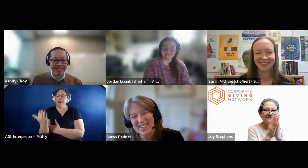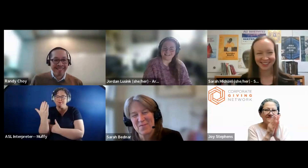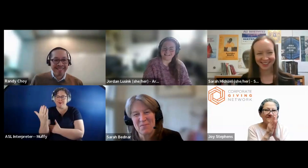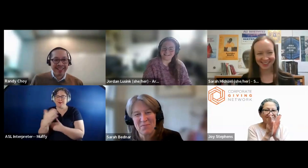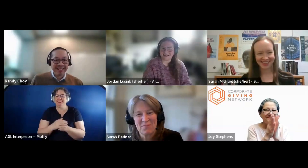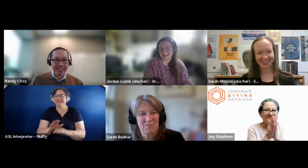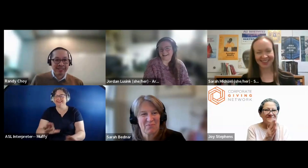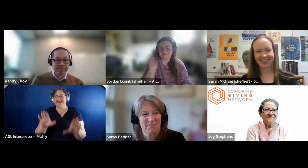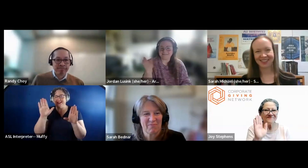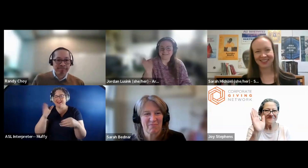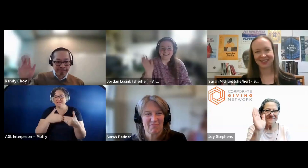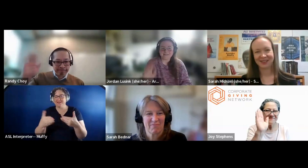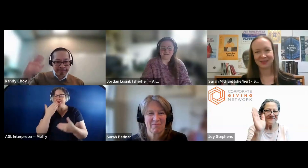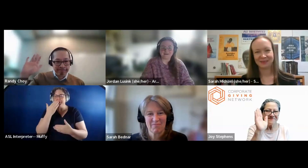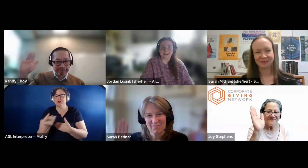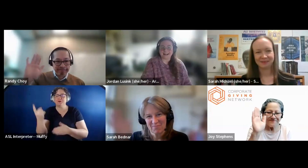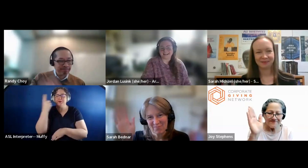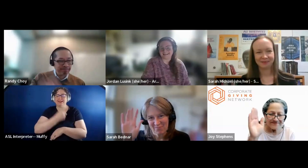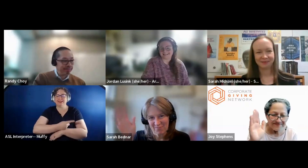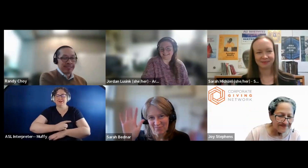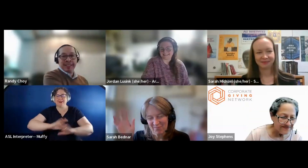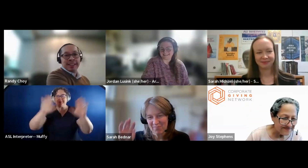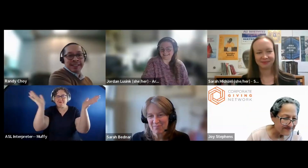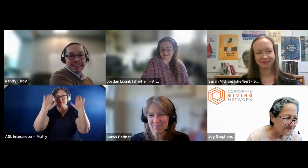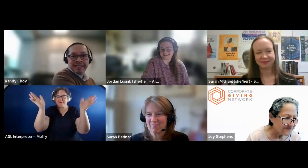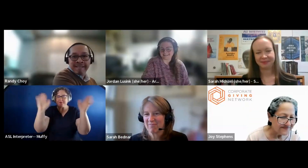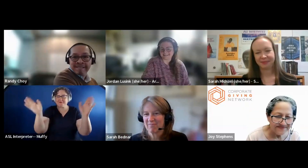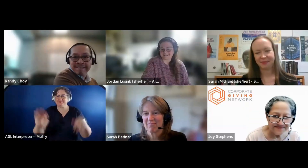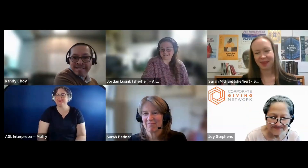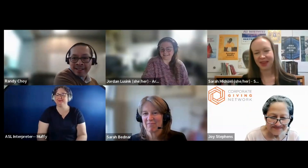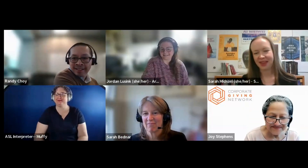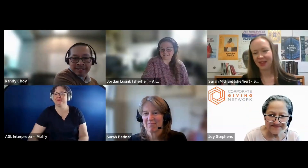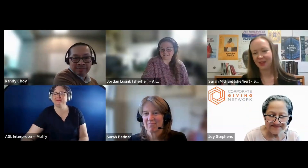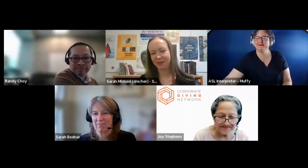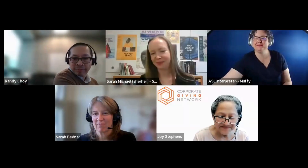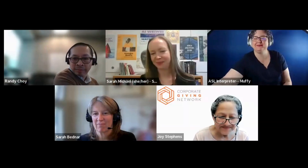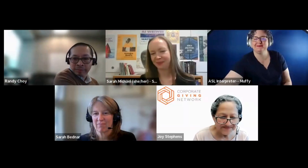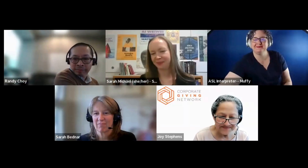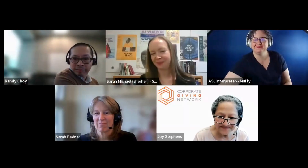Have a good rest of your day. Bye-bye. Bye. Thank you.